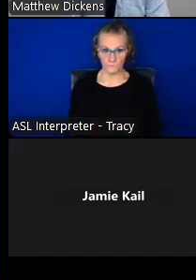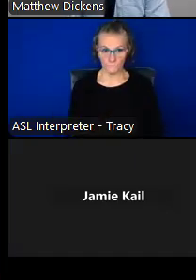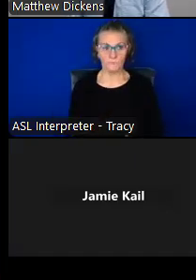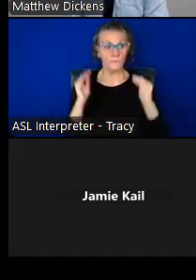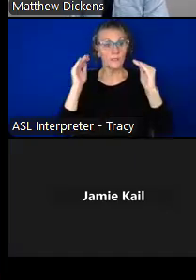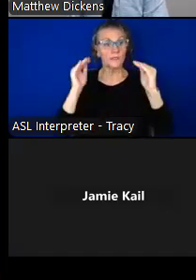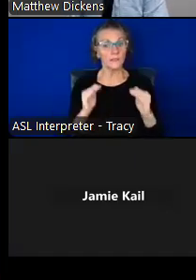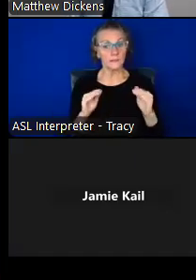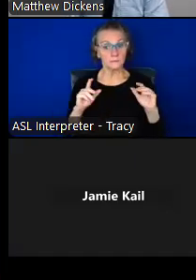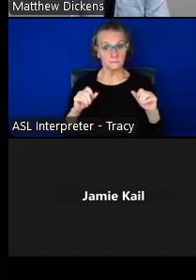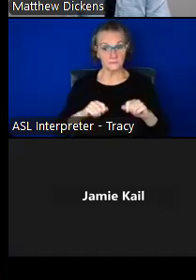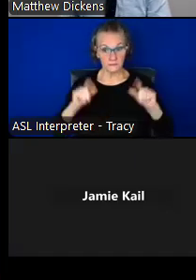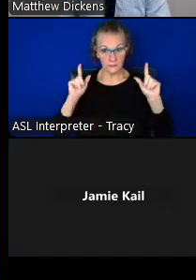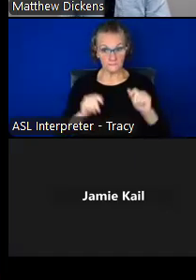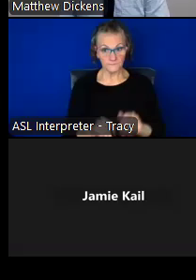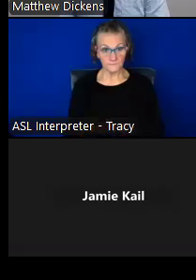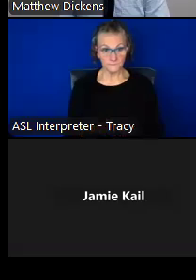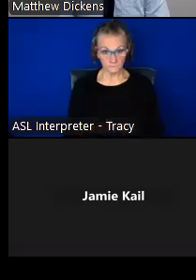Next slide.